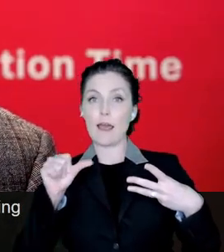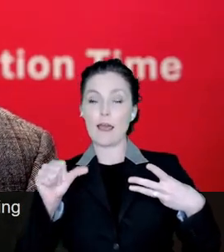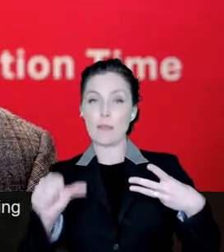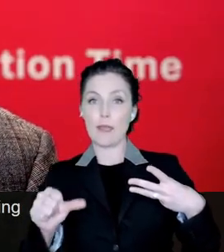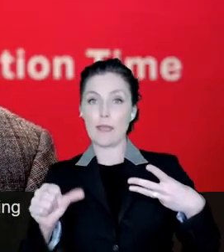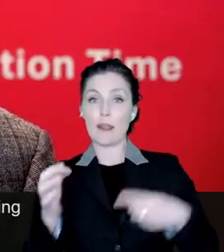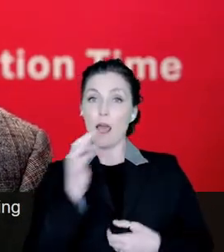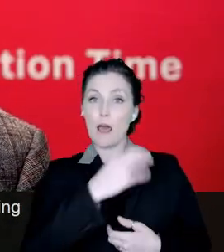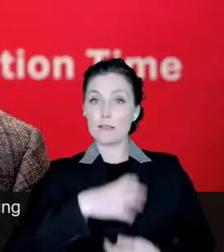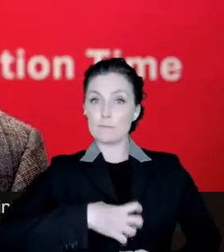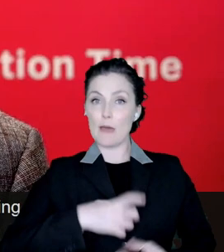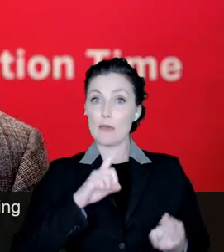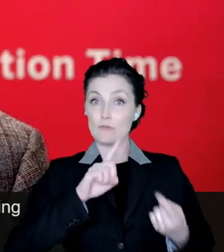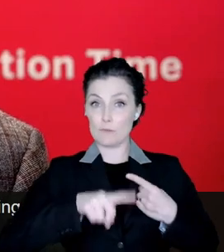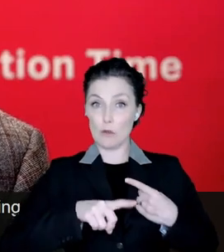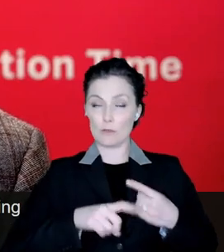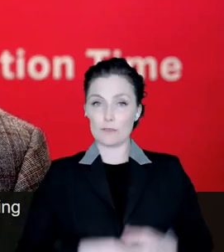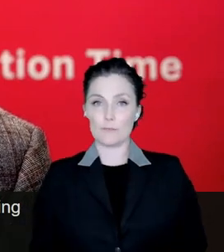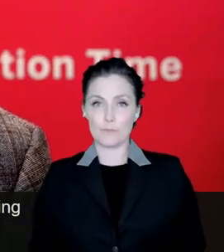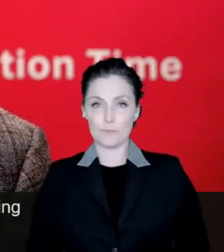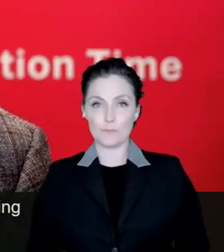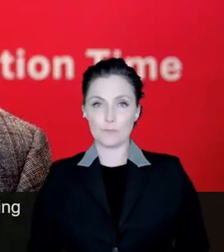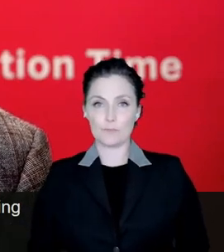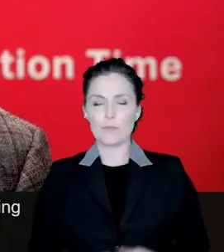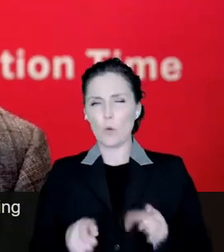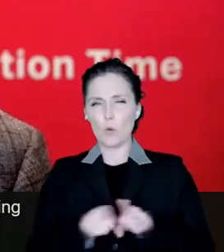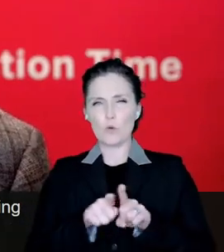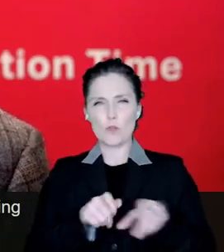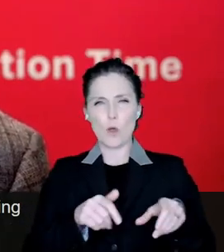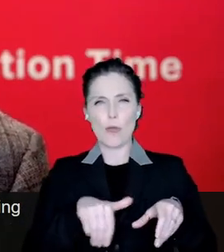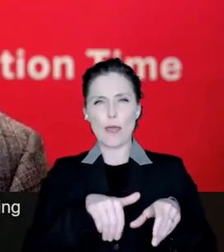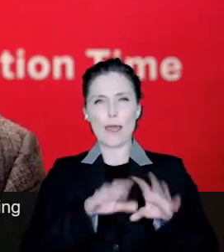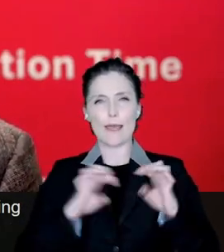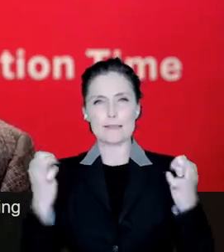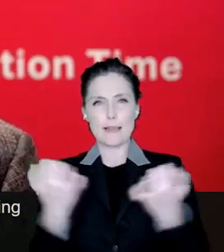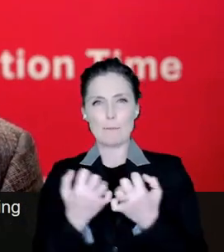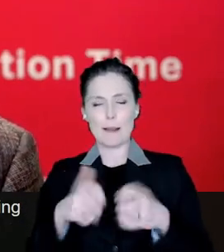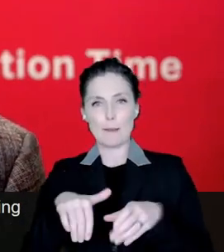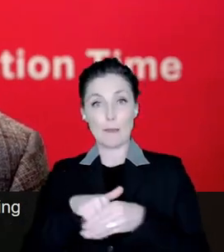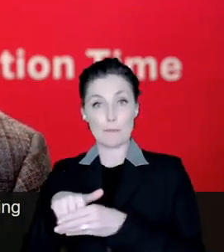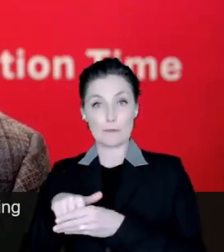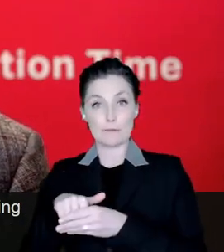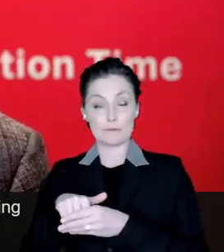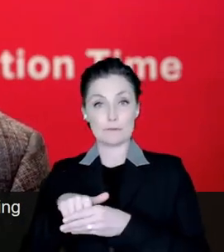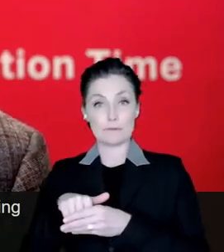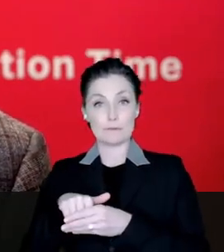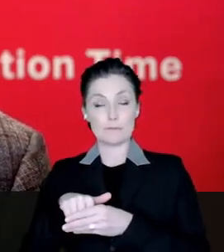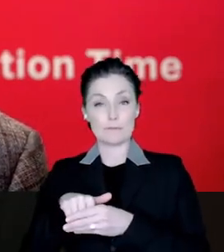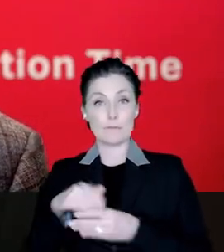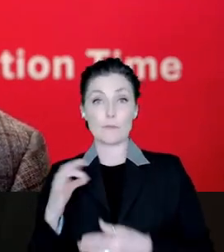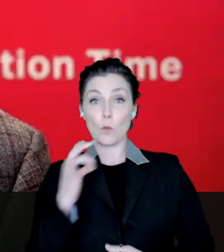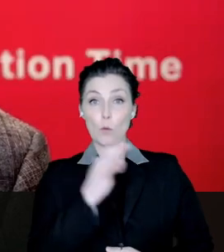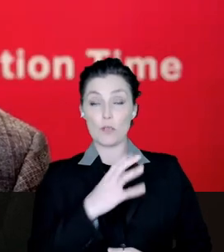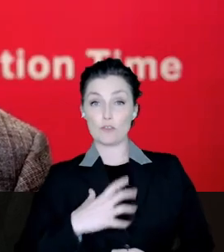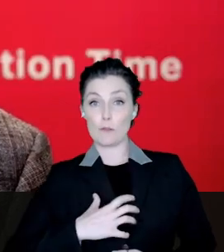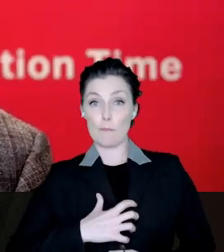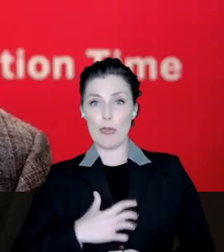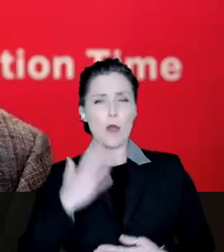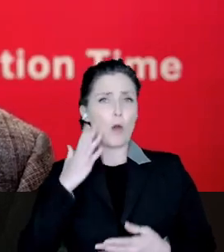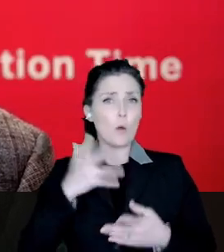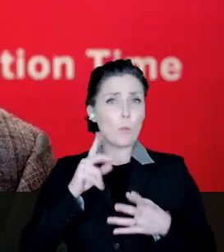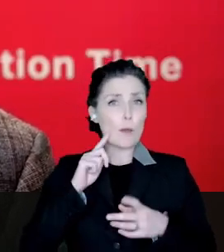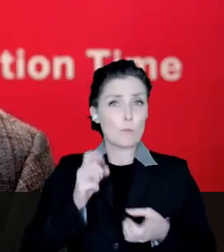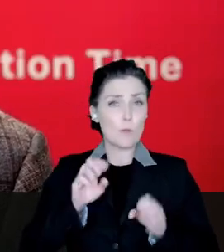Mayor to respond and Assembly members. A question to the Mayor of London. When will you lift the travel limit for the